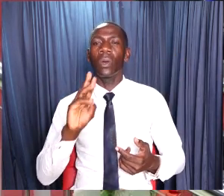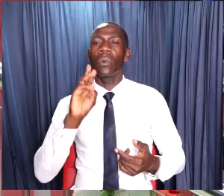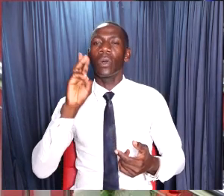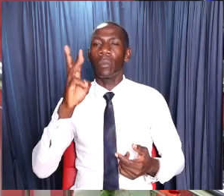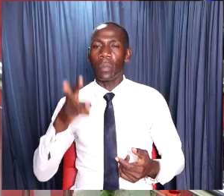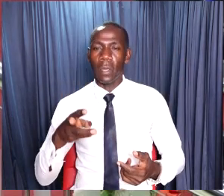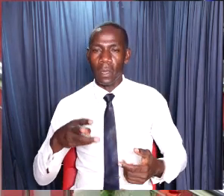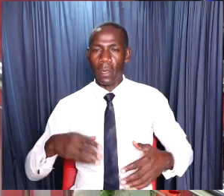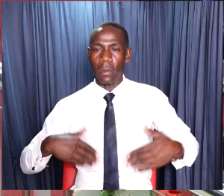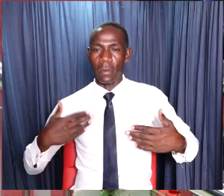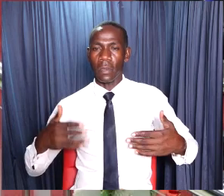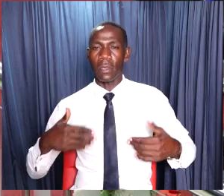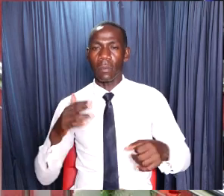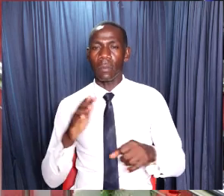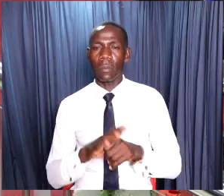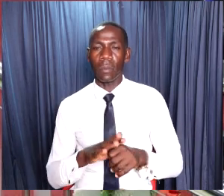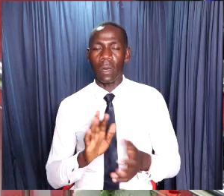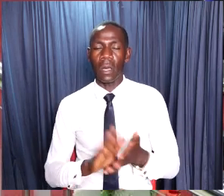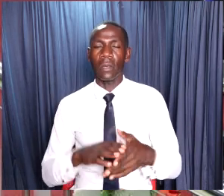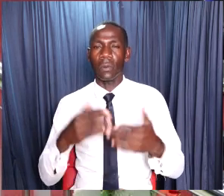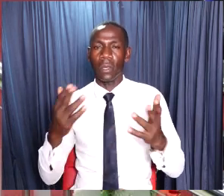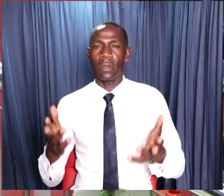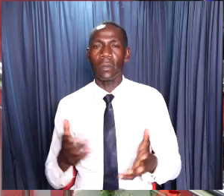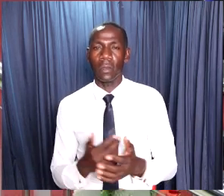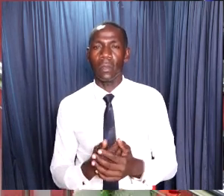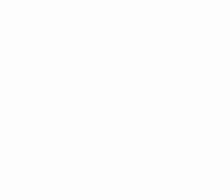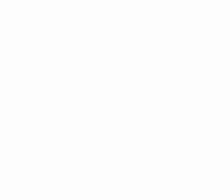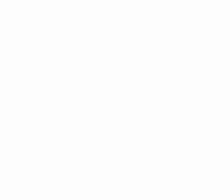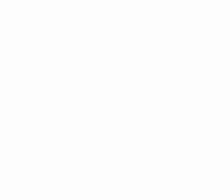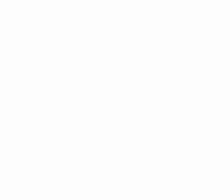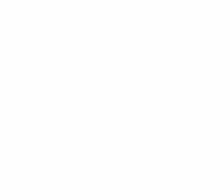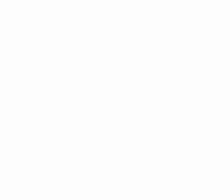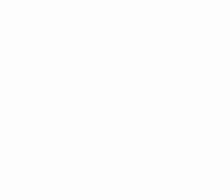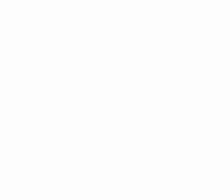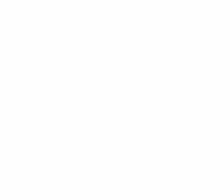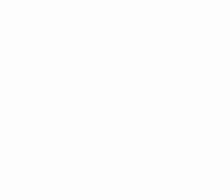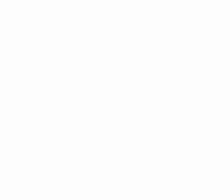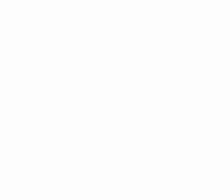Kutakuwa furaha. Shall be gladness. Hallelujah. Hallelujah. Kutakuwa furaha. Shall be gladness.